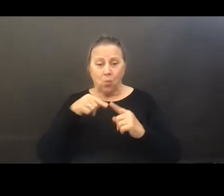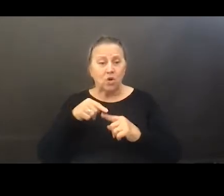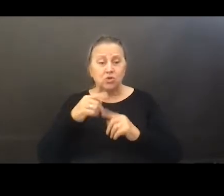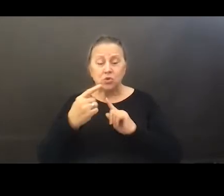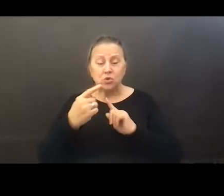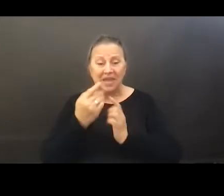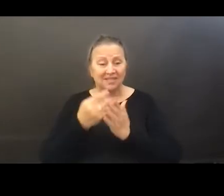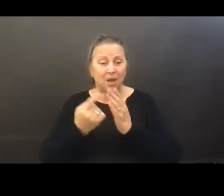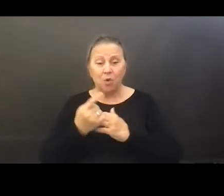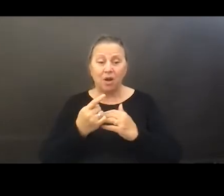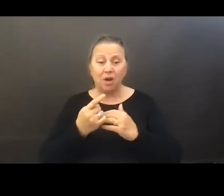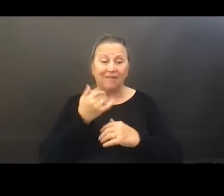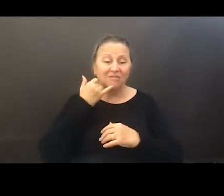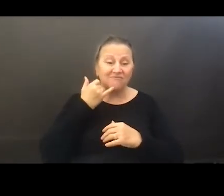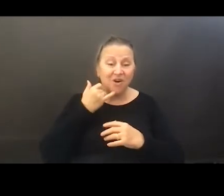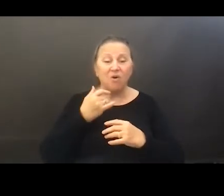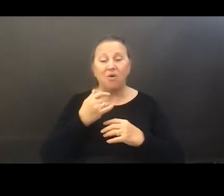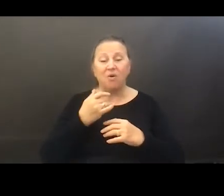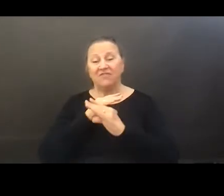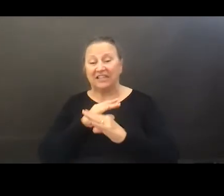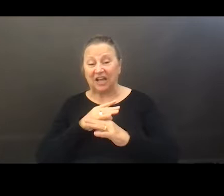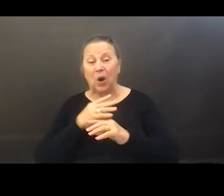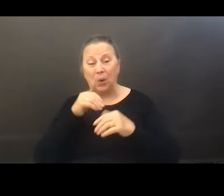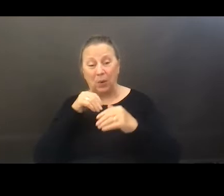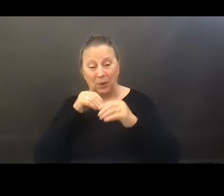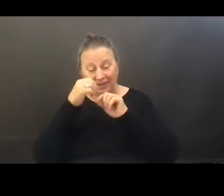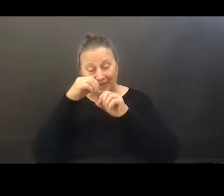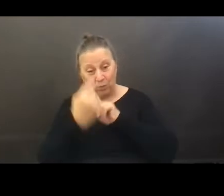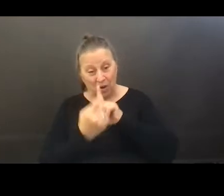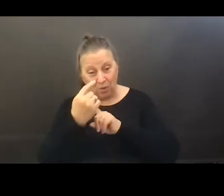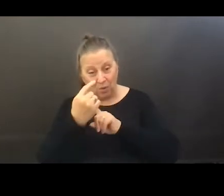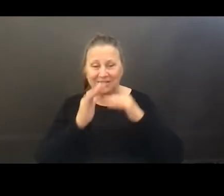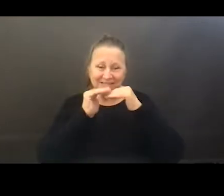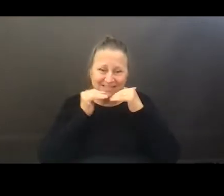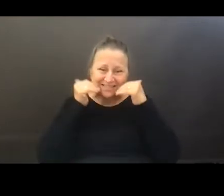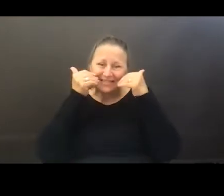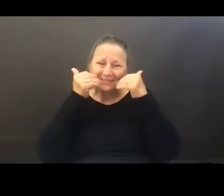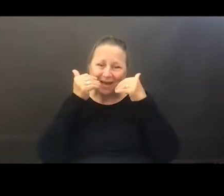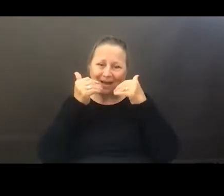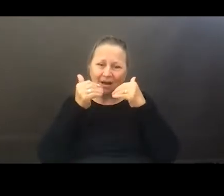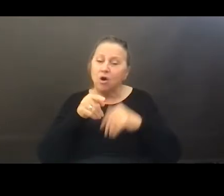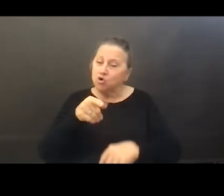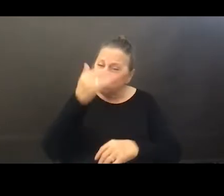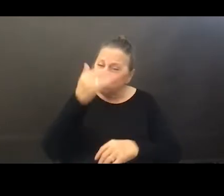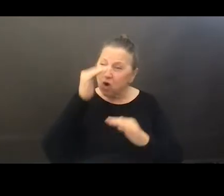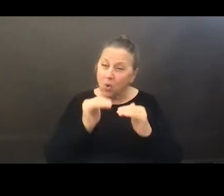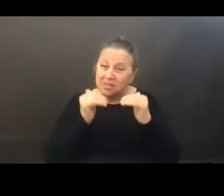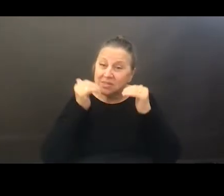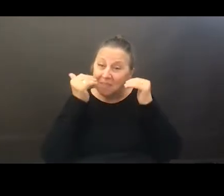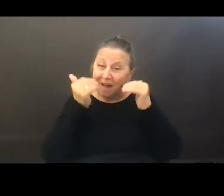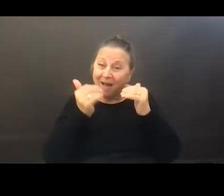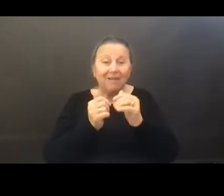It comes across. And in person, make good eye contact. Did you know smiling is super